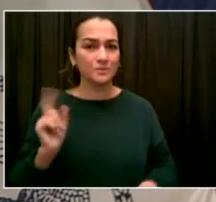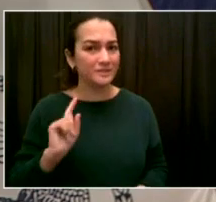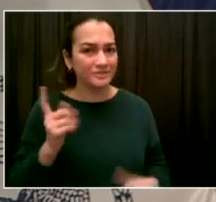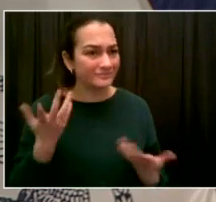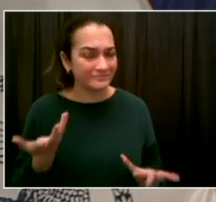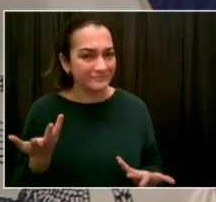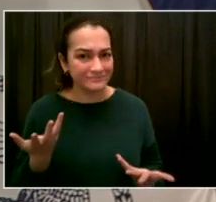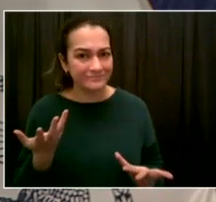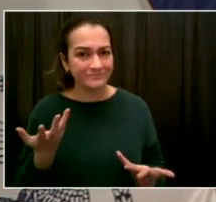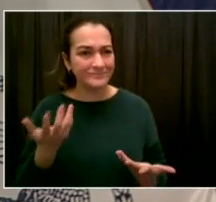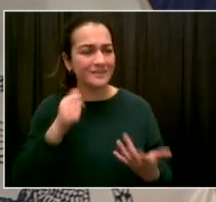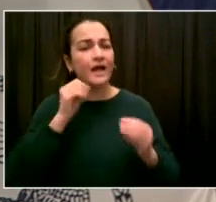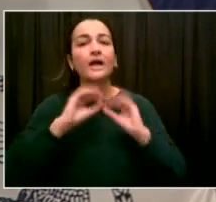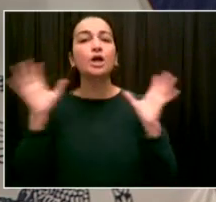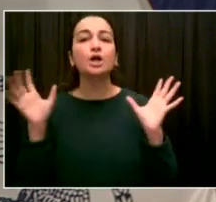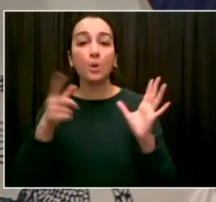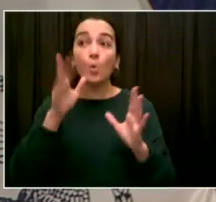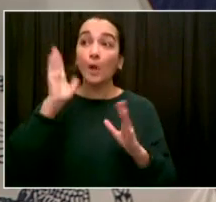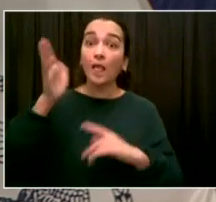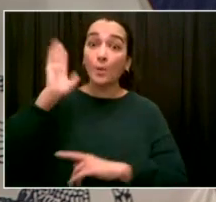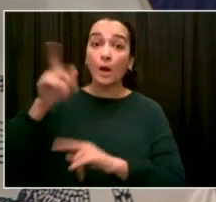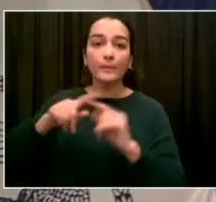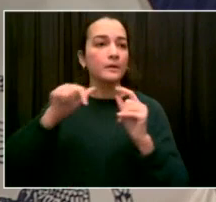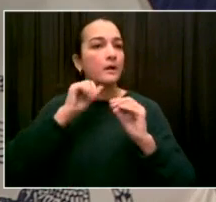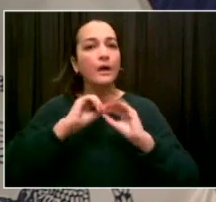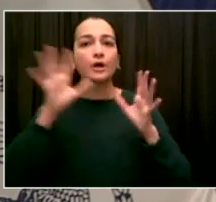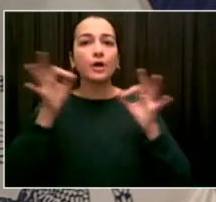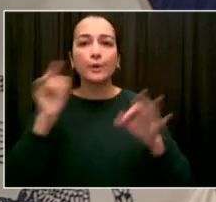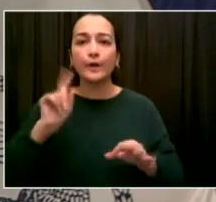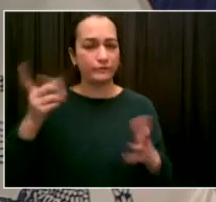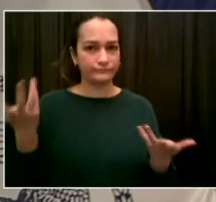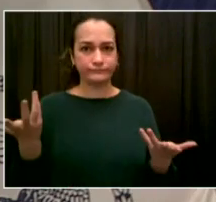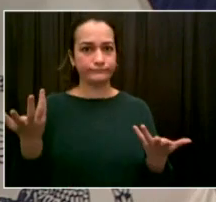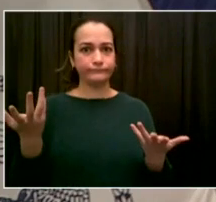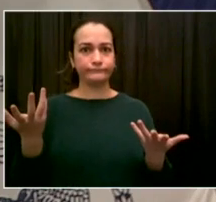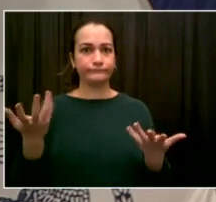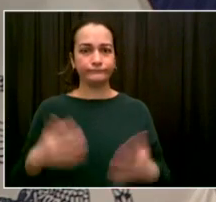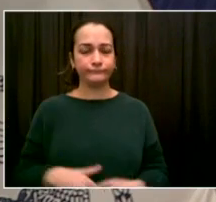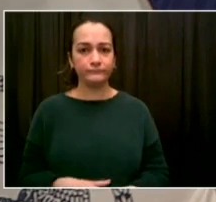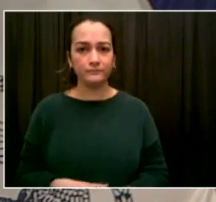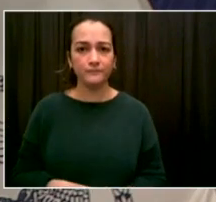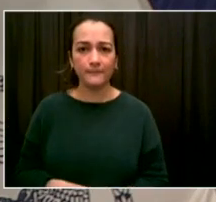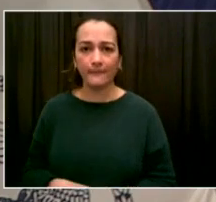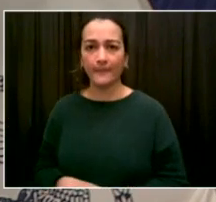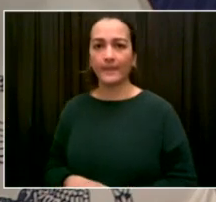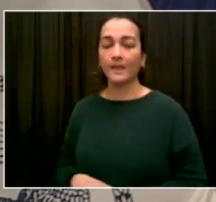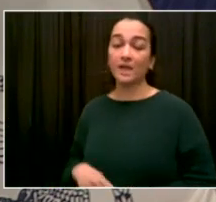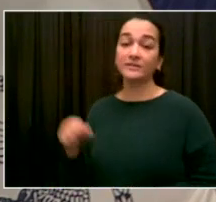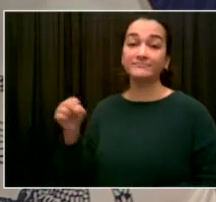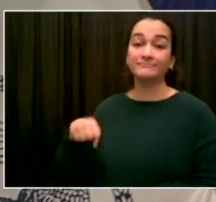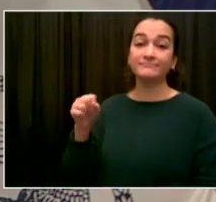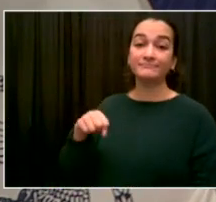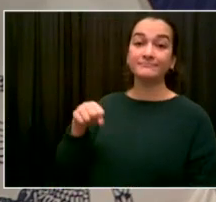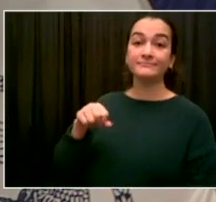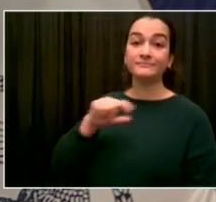clearly a place where we need a lot more testing capacity, and we'll be focused on that, as will the federal government.